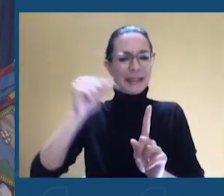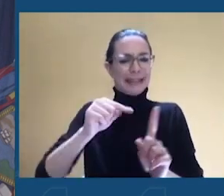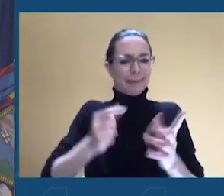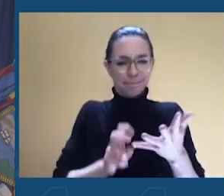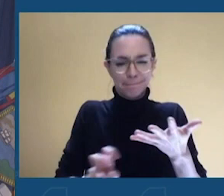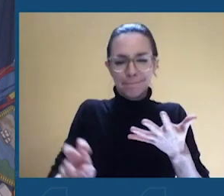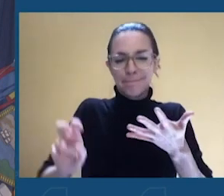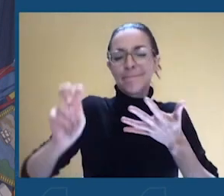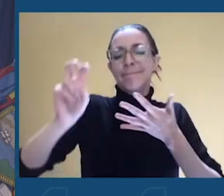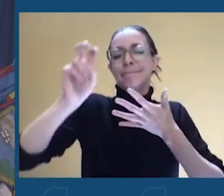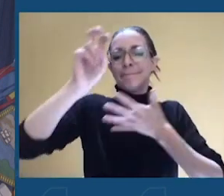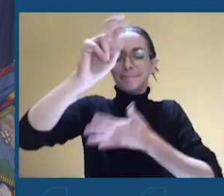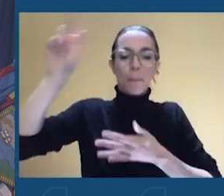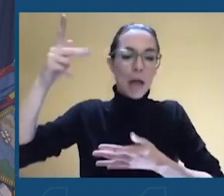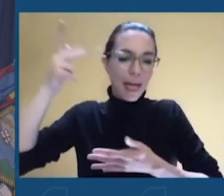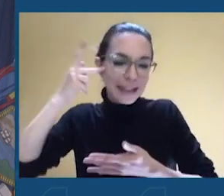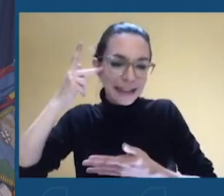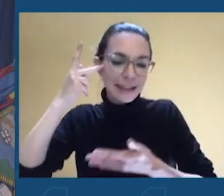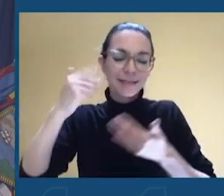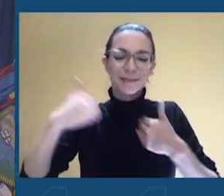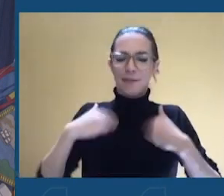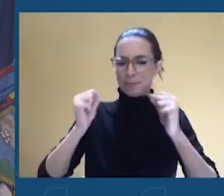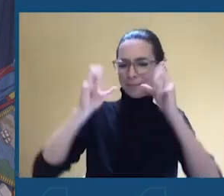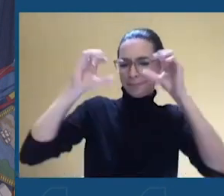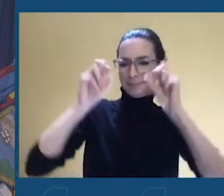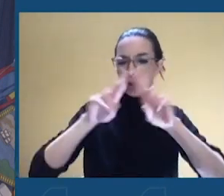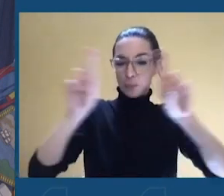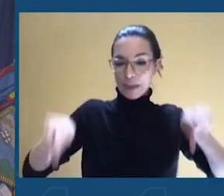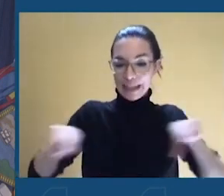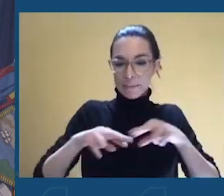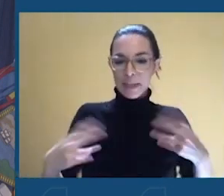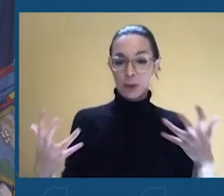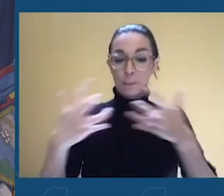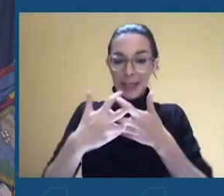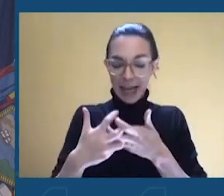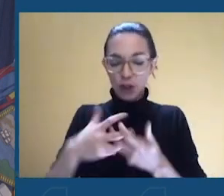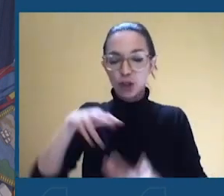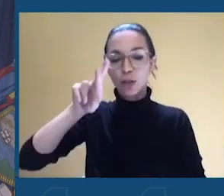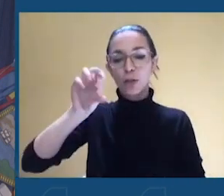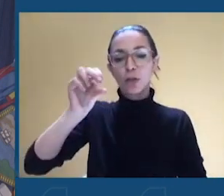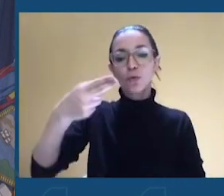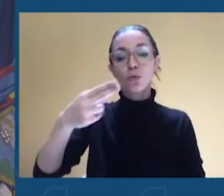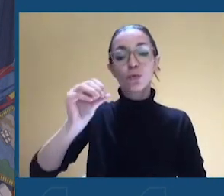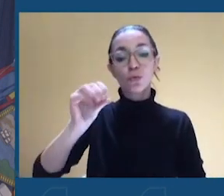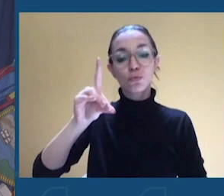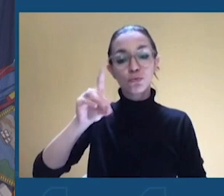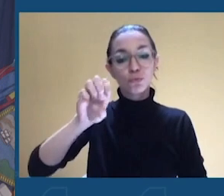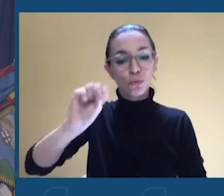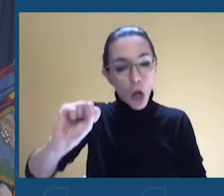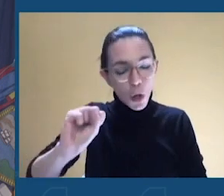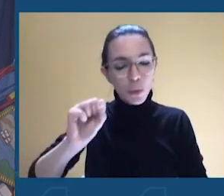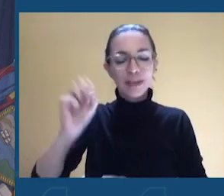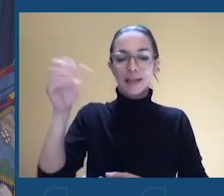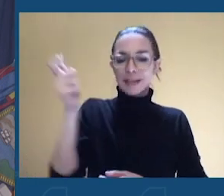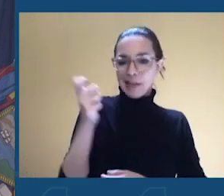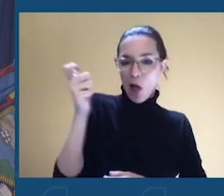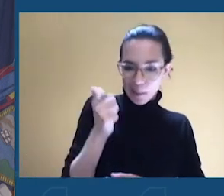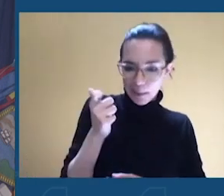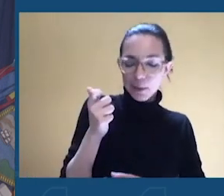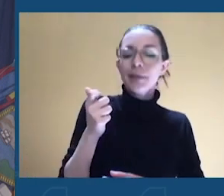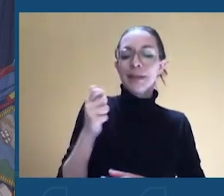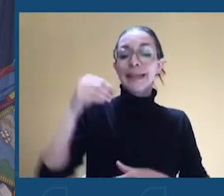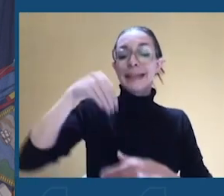with a resume to match. He earned a Rhodes Scholarship while attending Colgate University in Hamilton, New